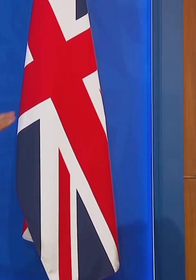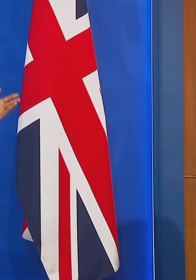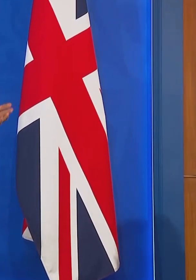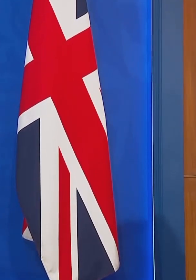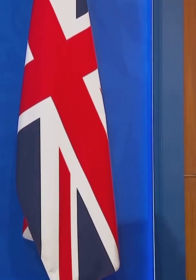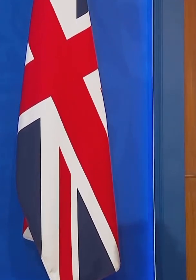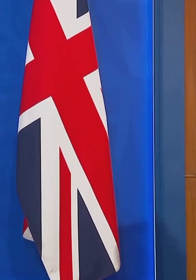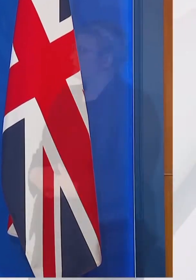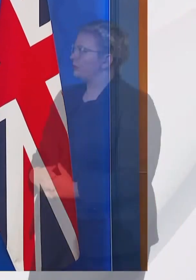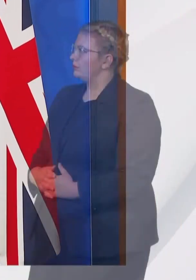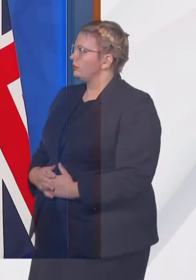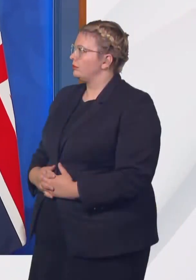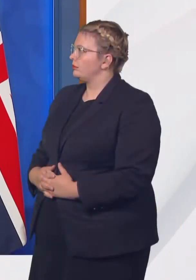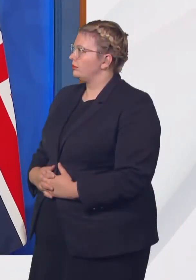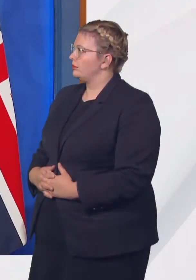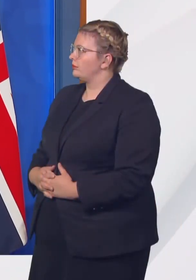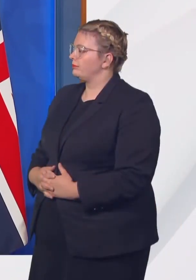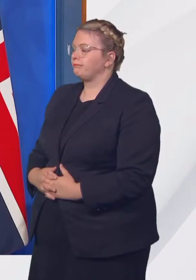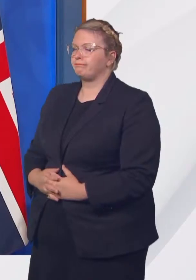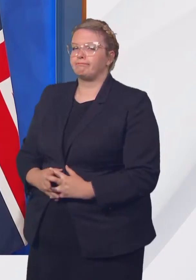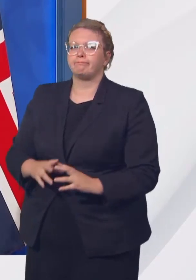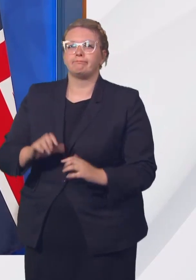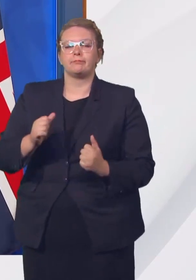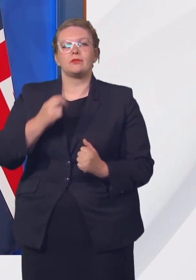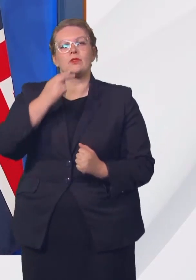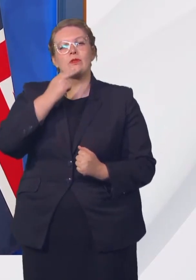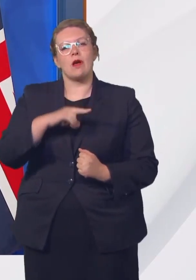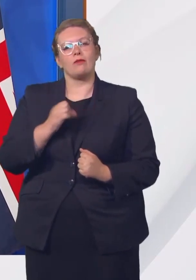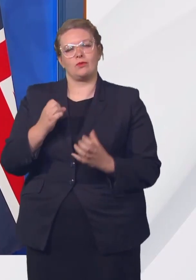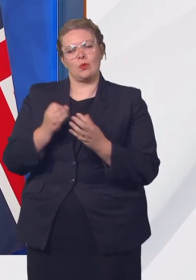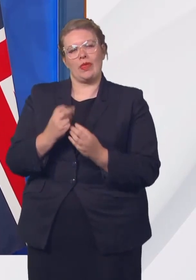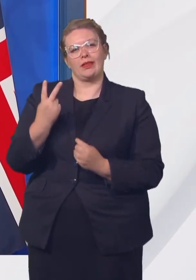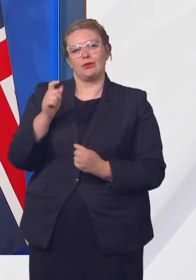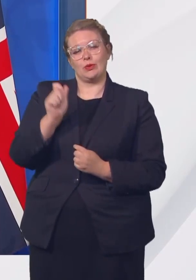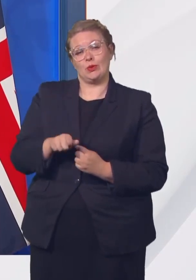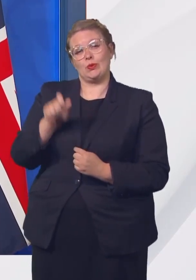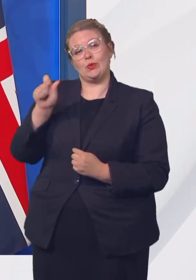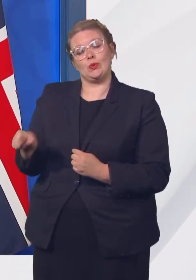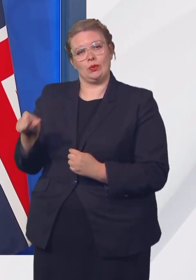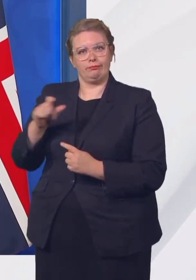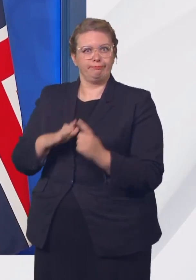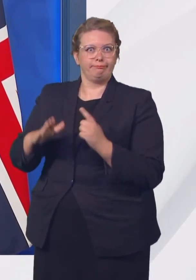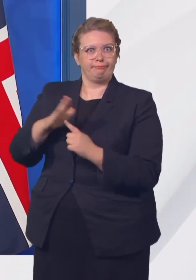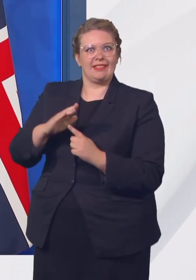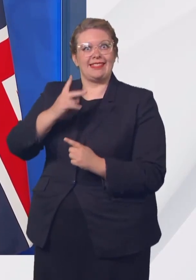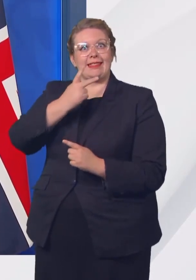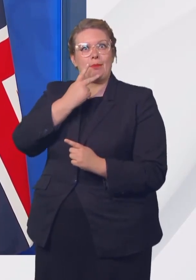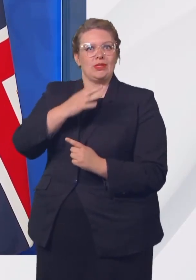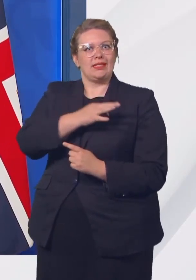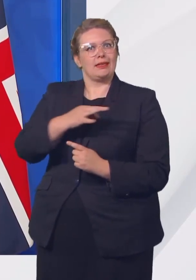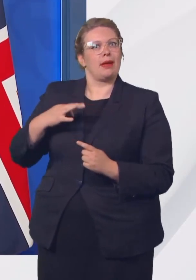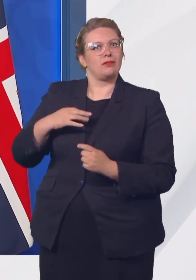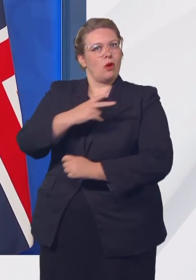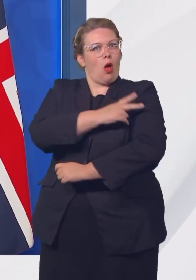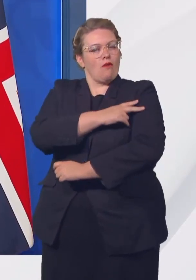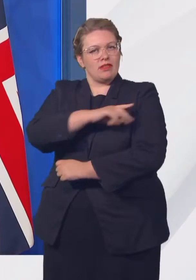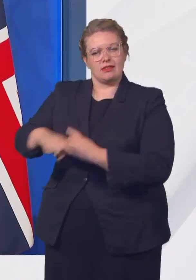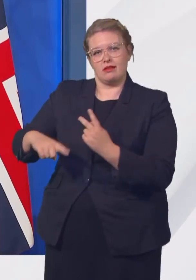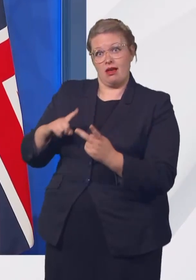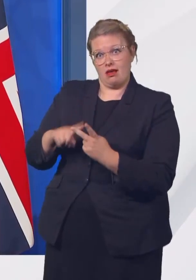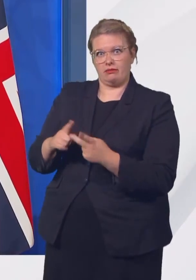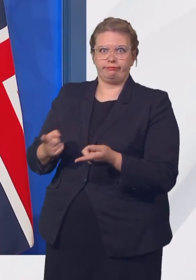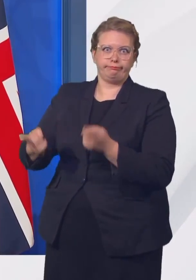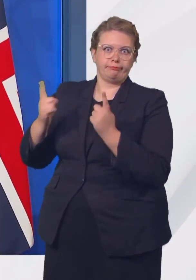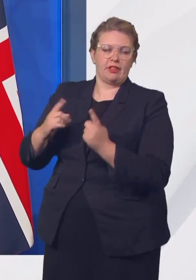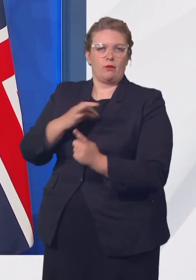Kanani, the Medical Director for Primary Care at NHS England. Today, we've got an update in our